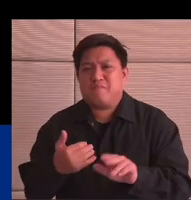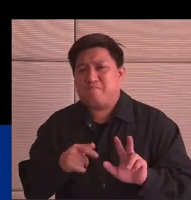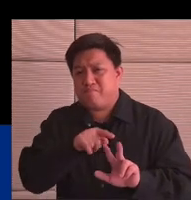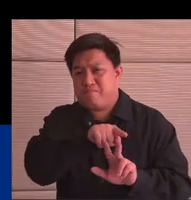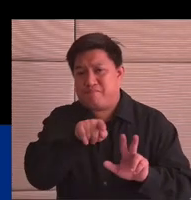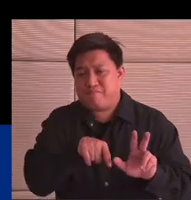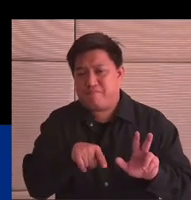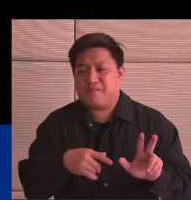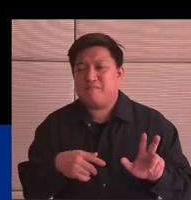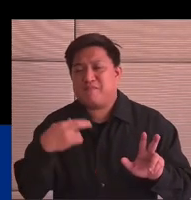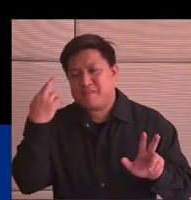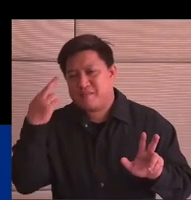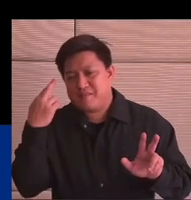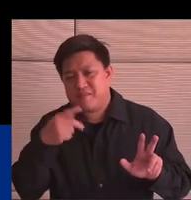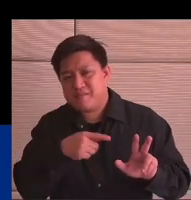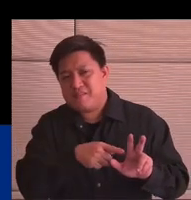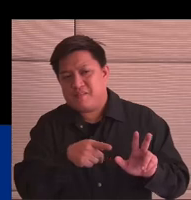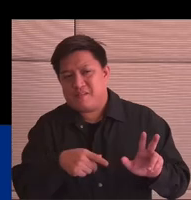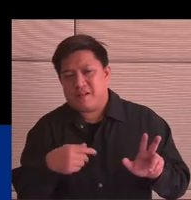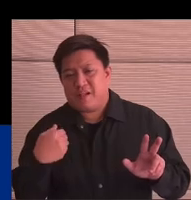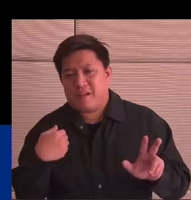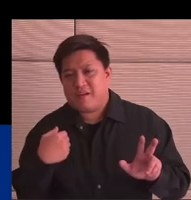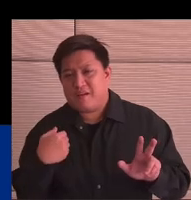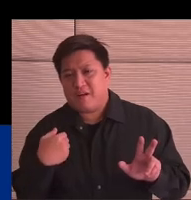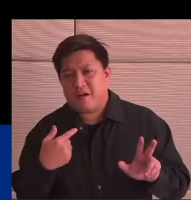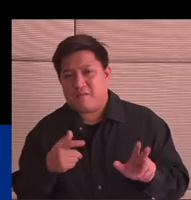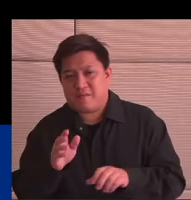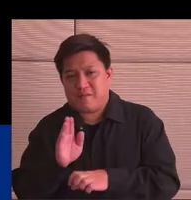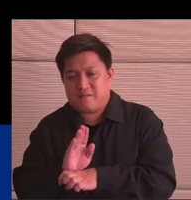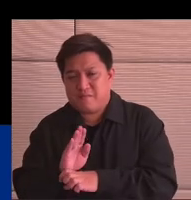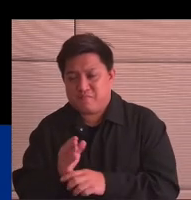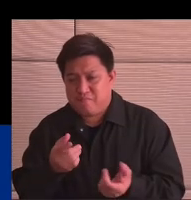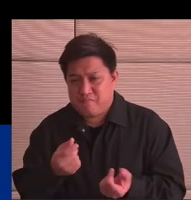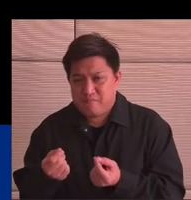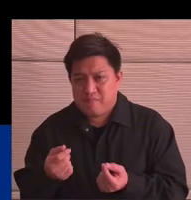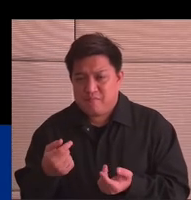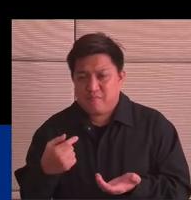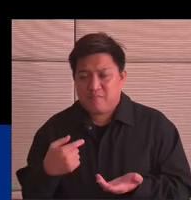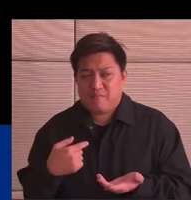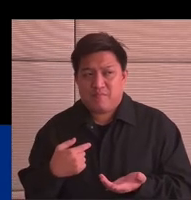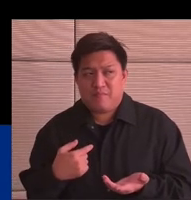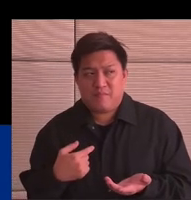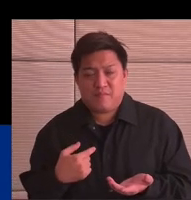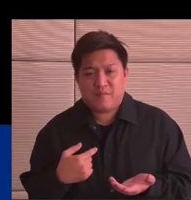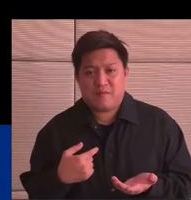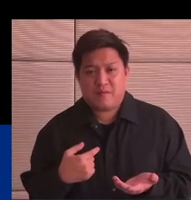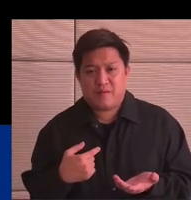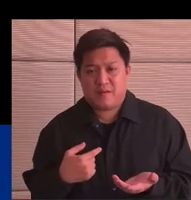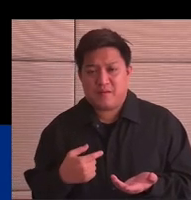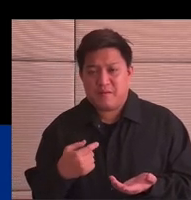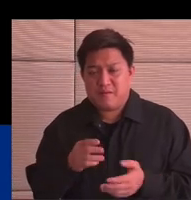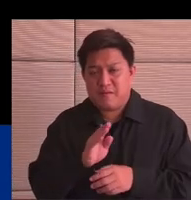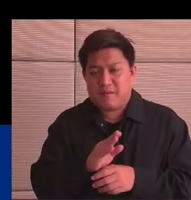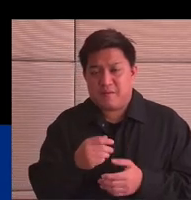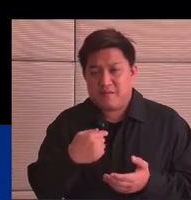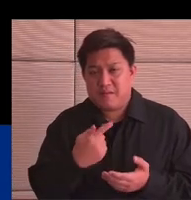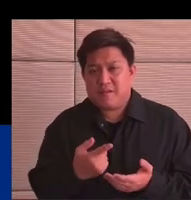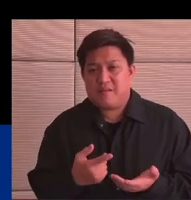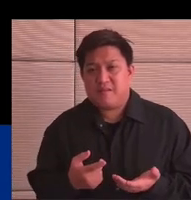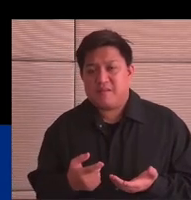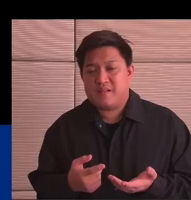Well, the traditional hurdles to the ease of doing business are the weak, and again, this was mentioned by Dr.